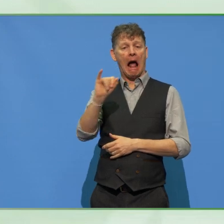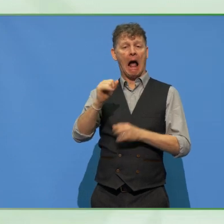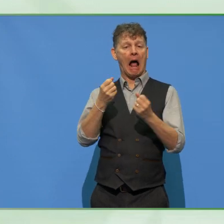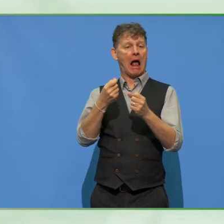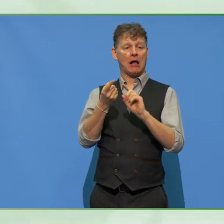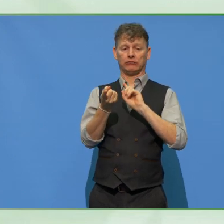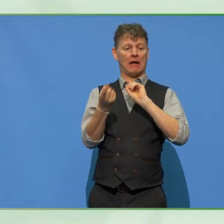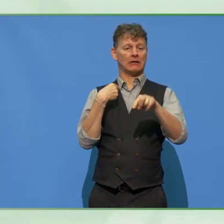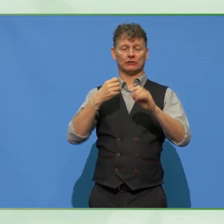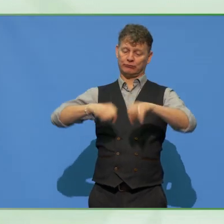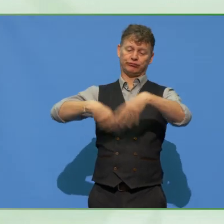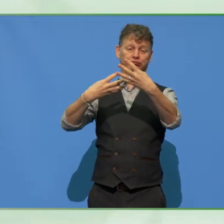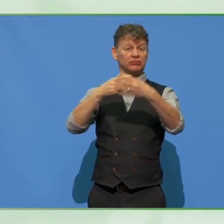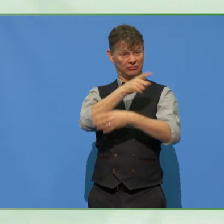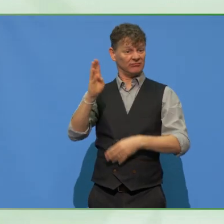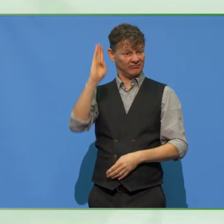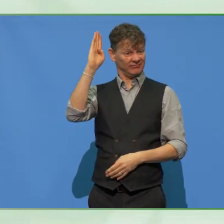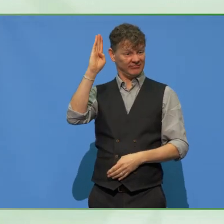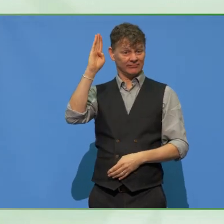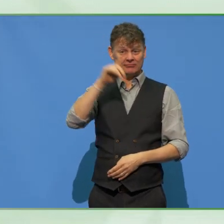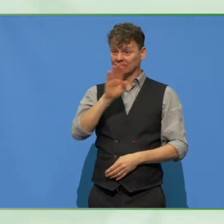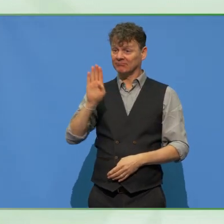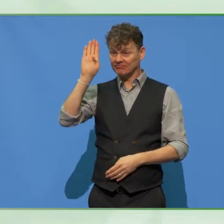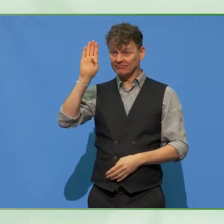Can we see hands? Yeah. We see some hands?